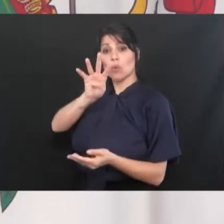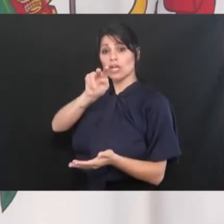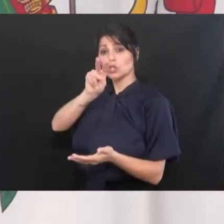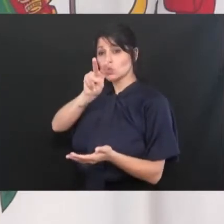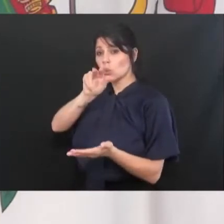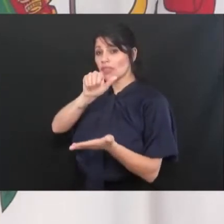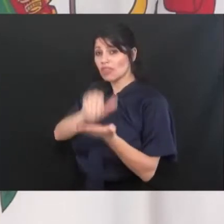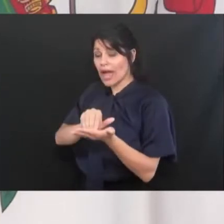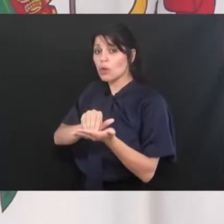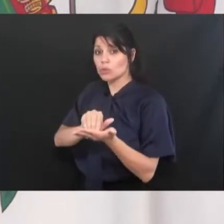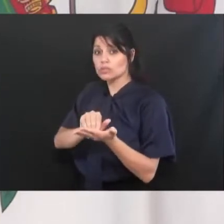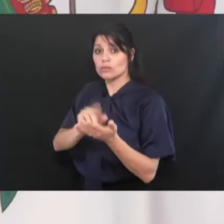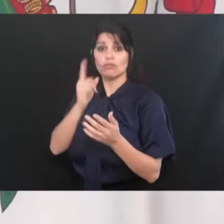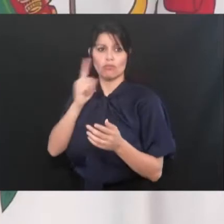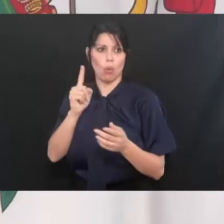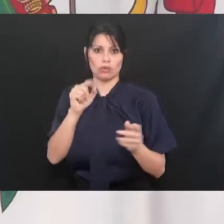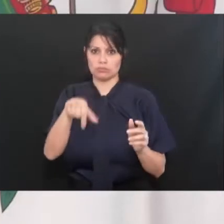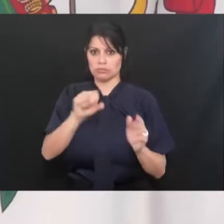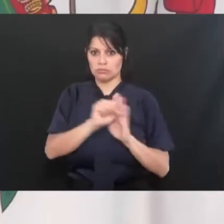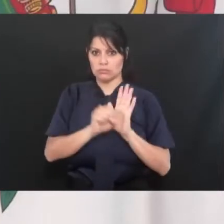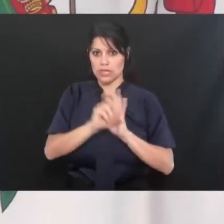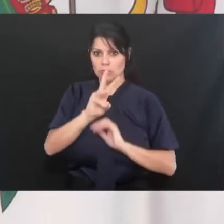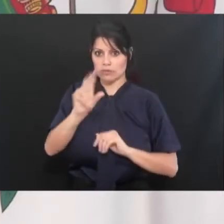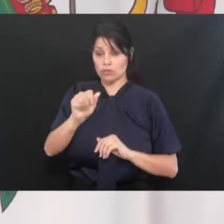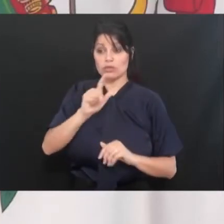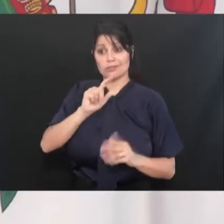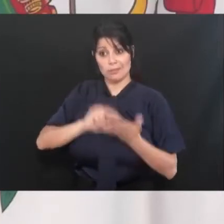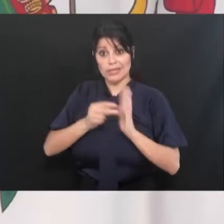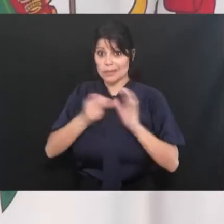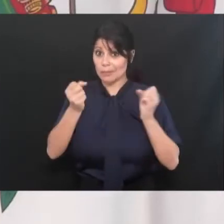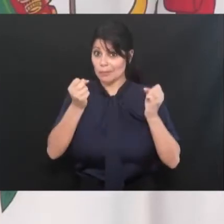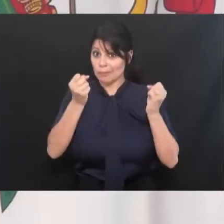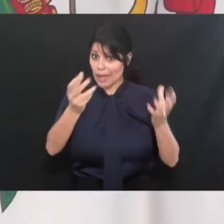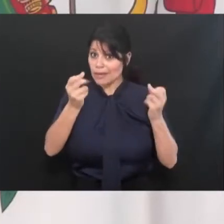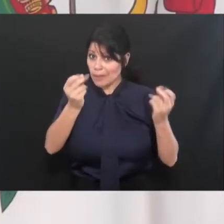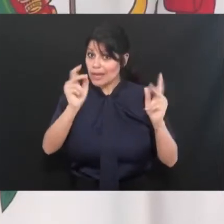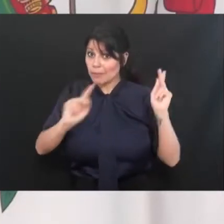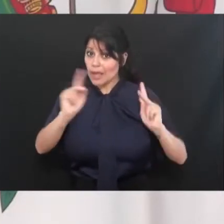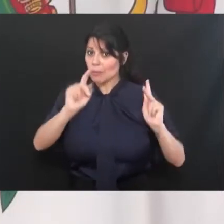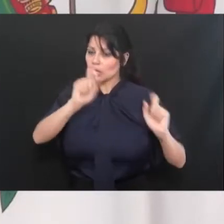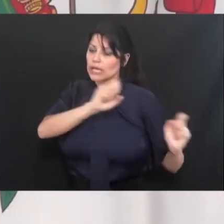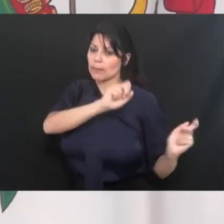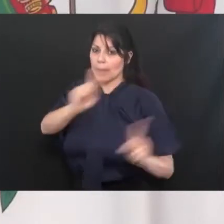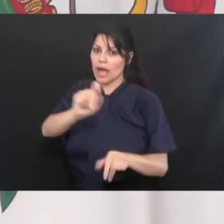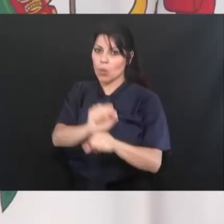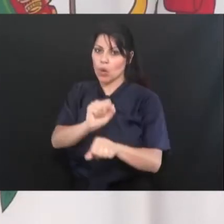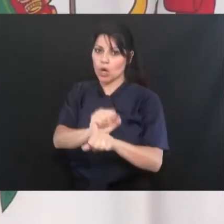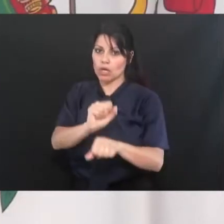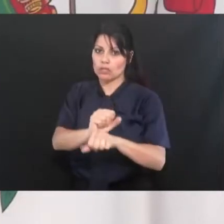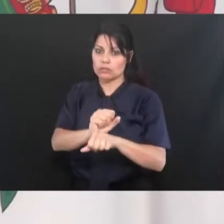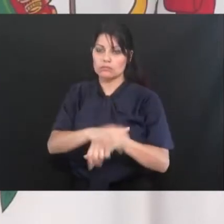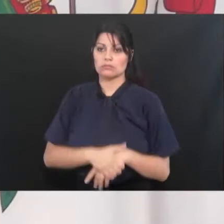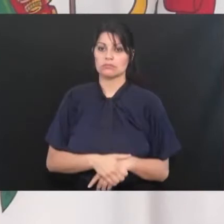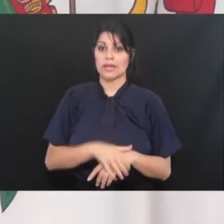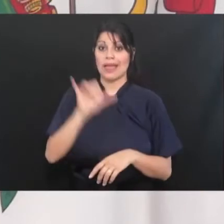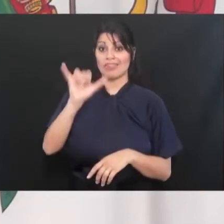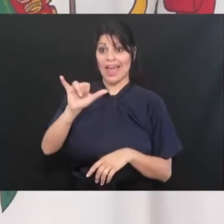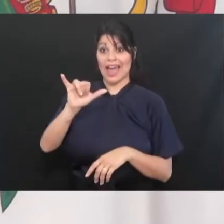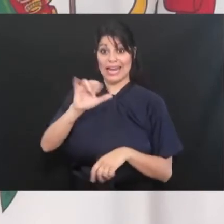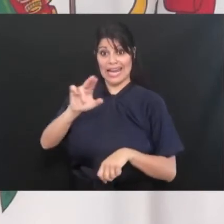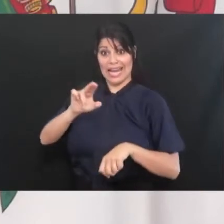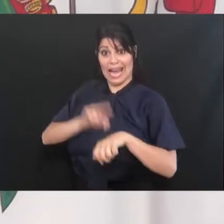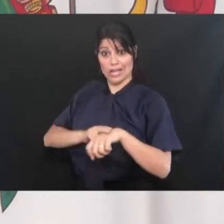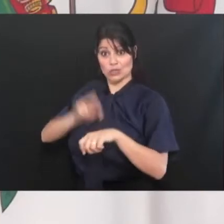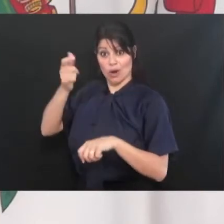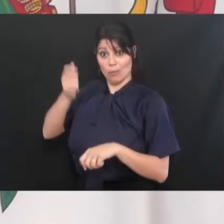42,000 in the state of West Virginia. So we still got a bunch of folks that we want to get back to work. The national unemployment rate